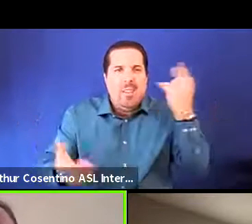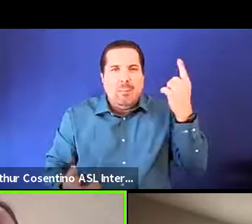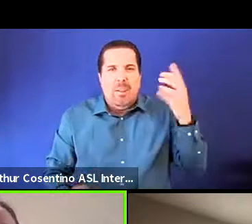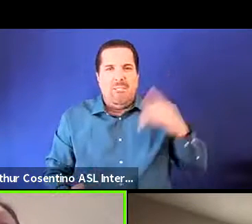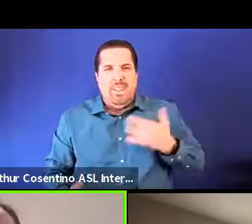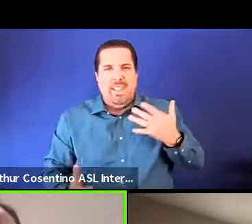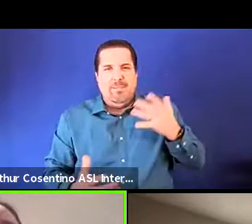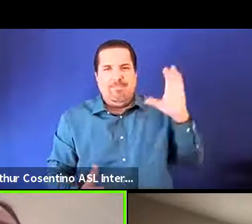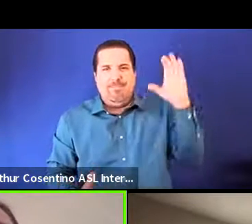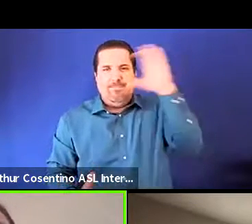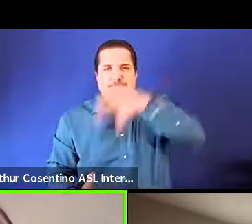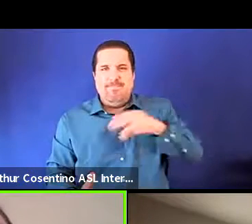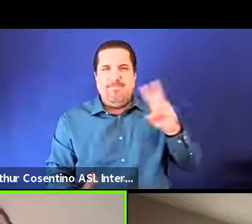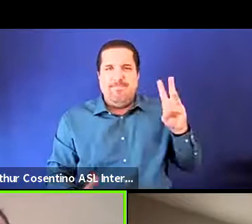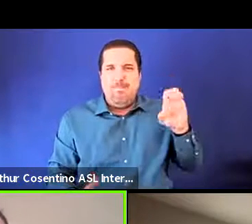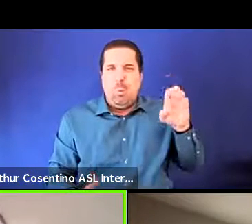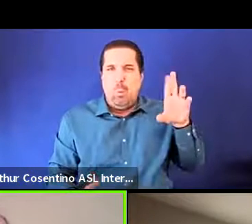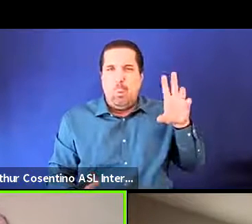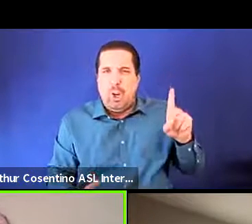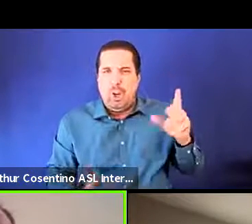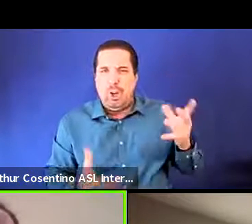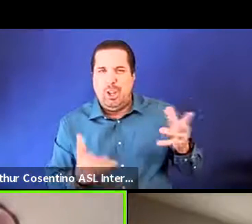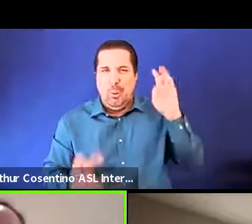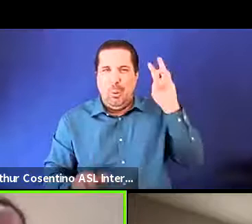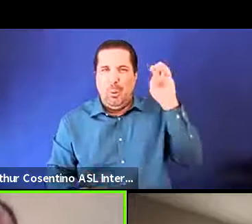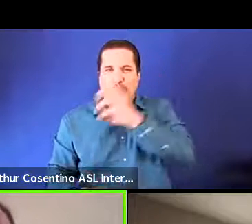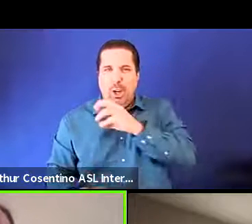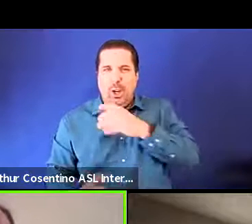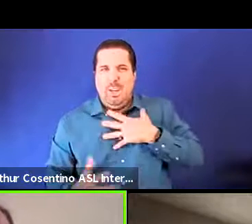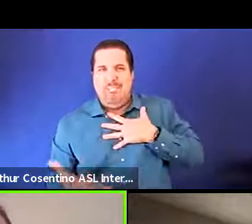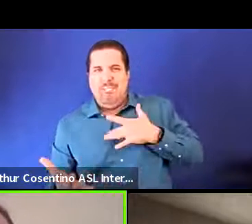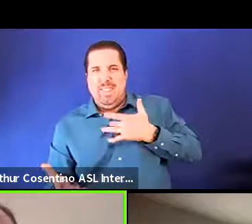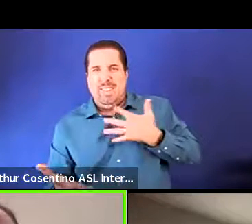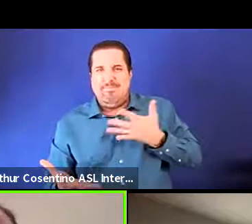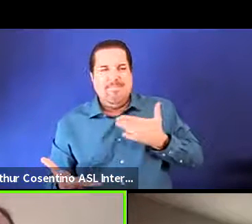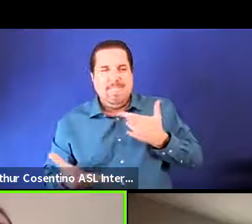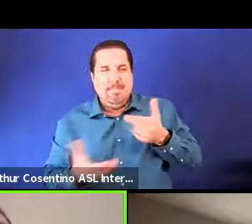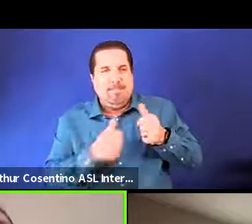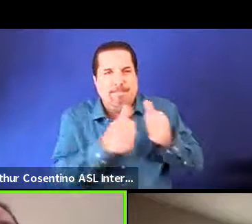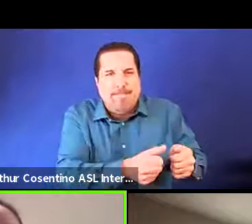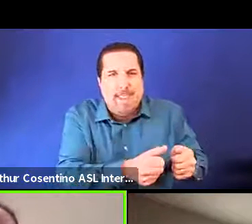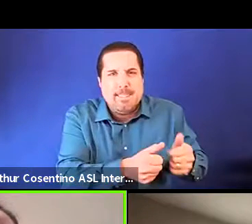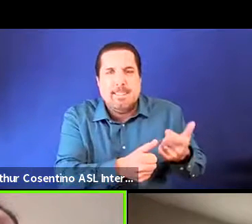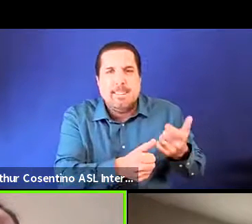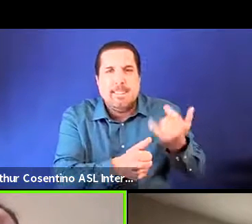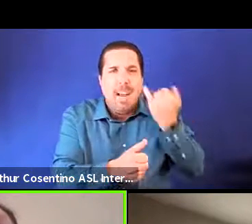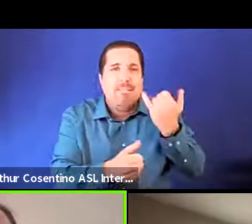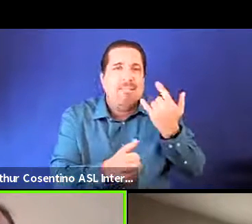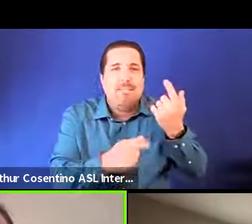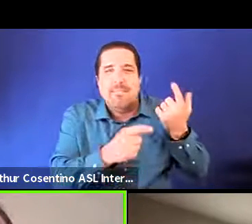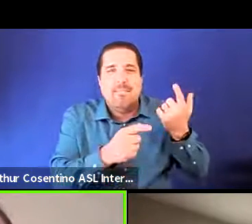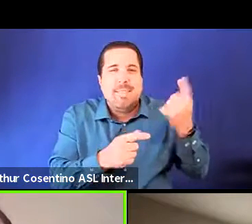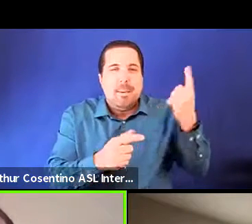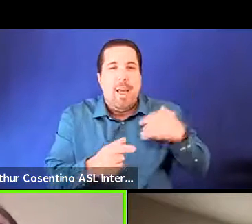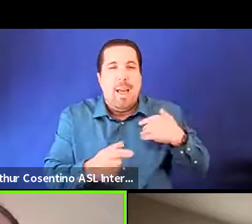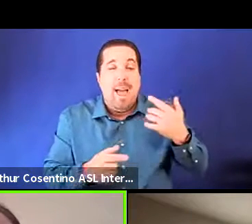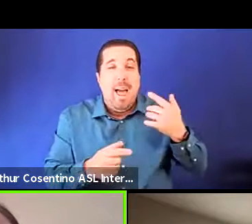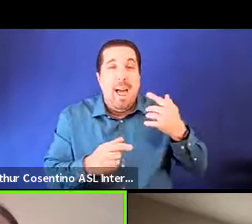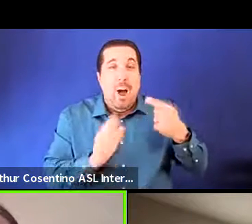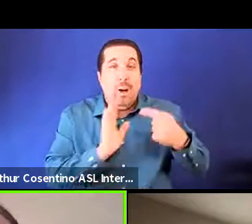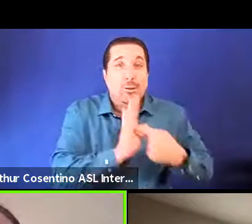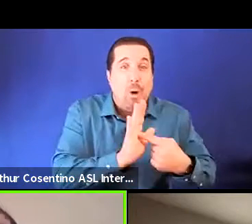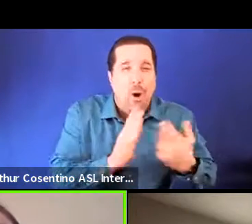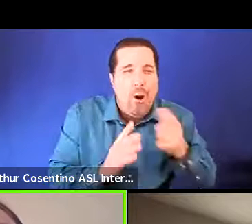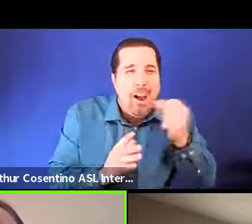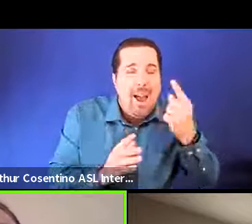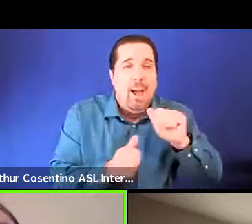like there's different conflicts happening, that like you can text someone really quickly, either through like a series of emojis or a quick question, and feel really heard